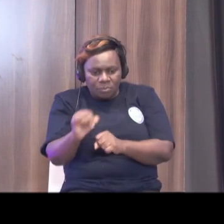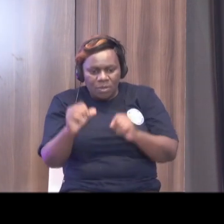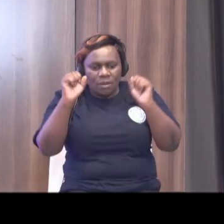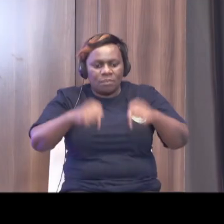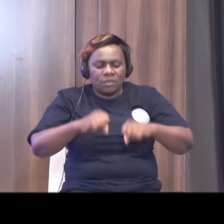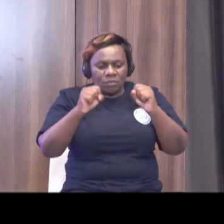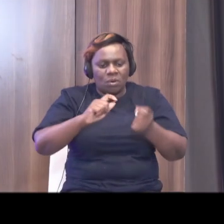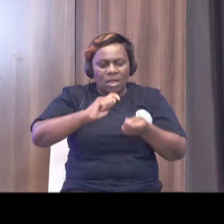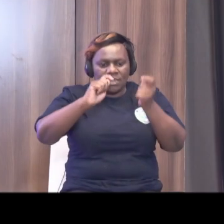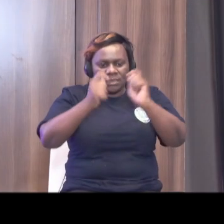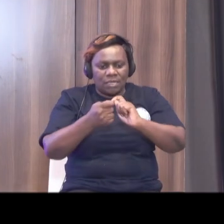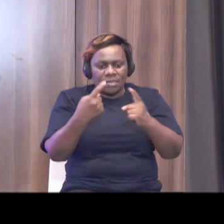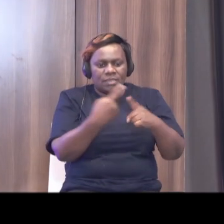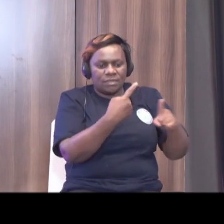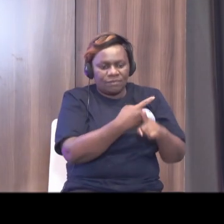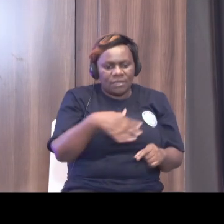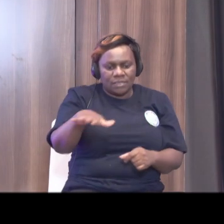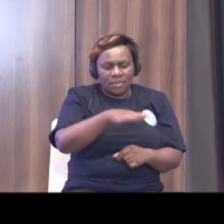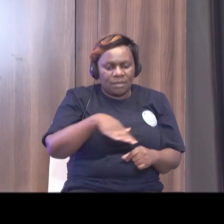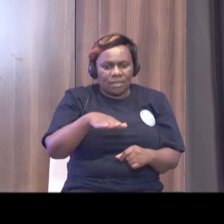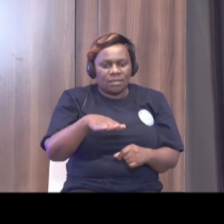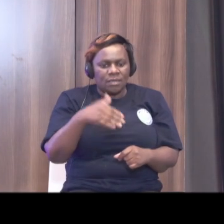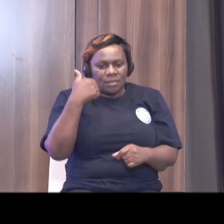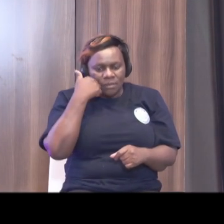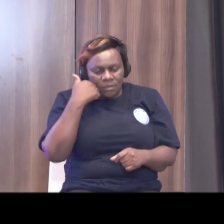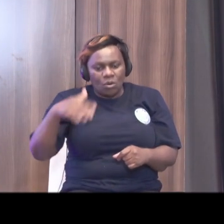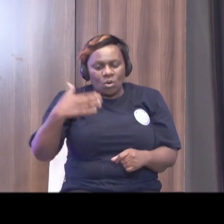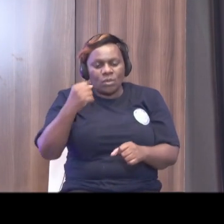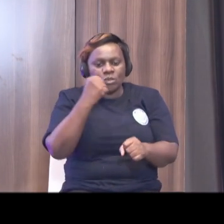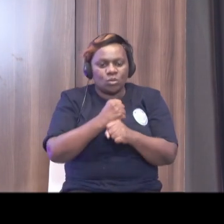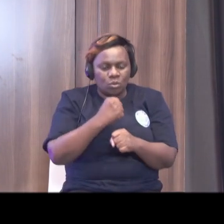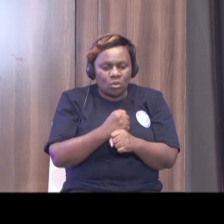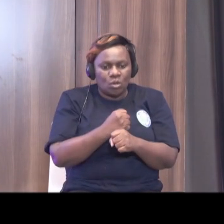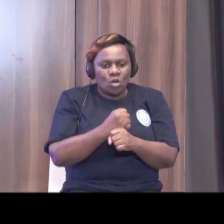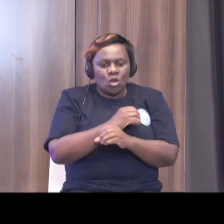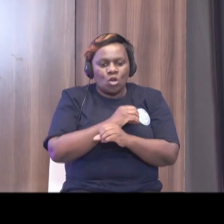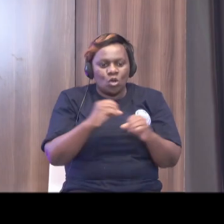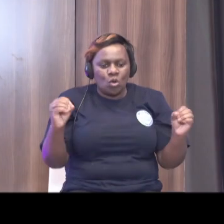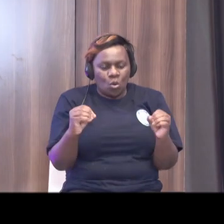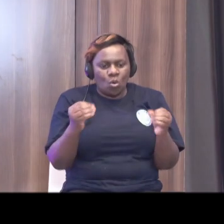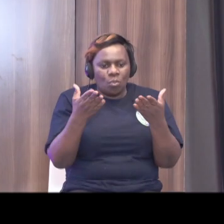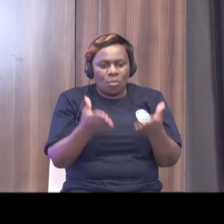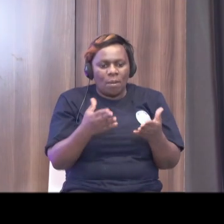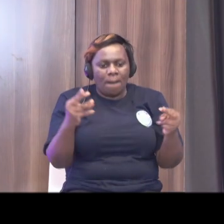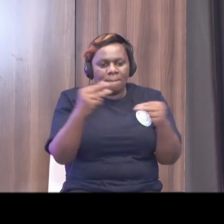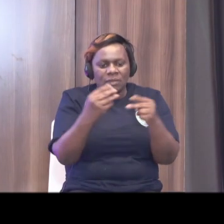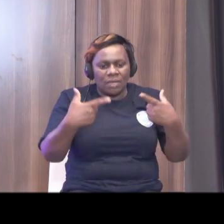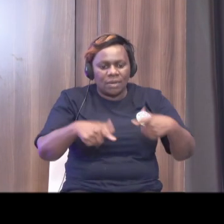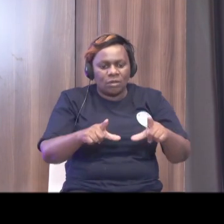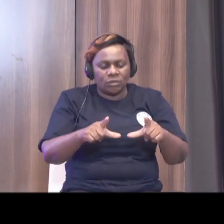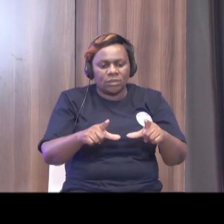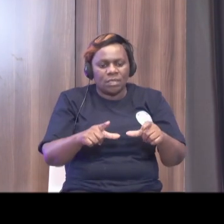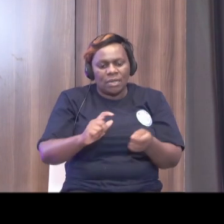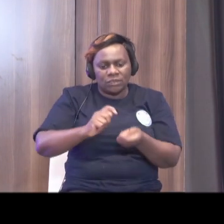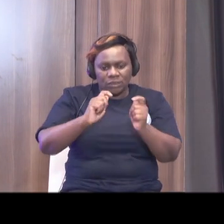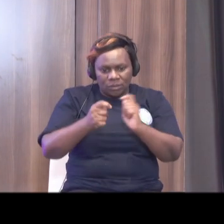to adjust for covariates the way epidemiologists always do. And there was not an existing method that allowed for covariate